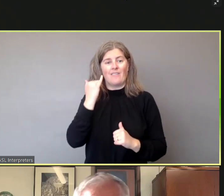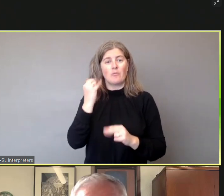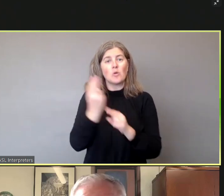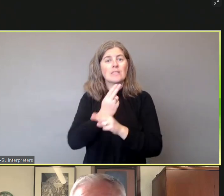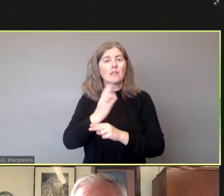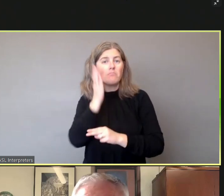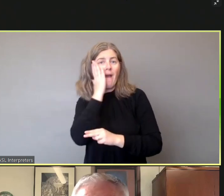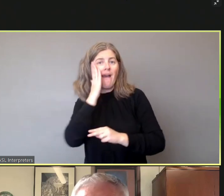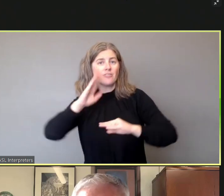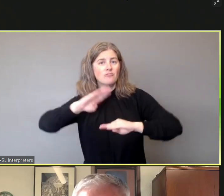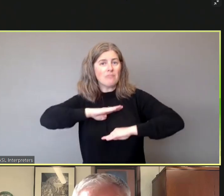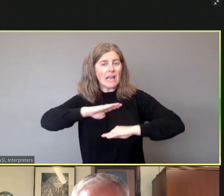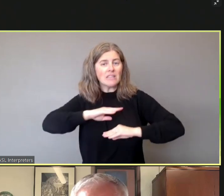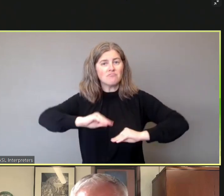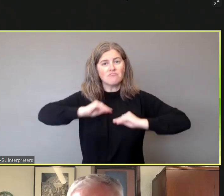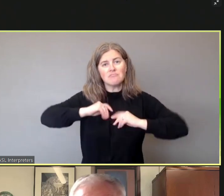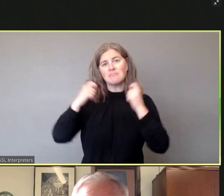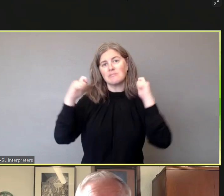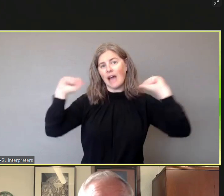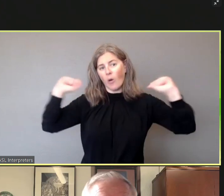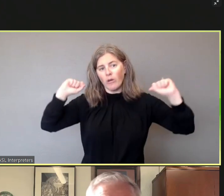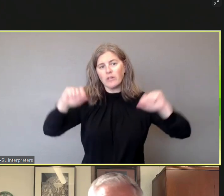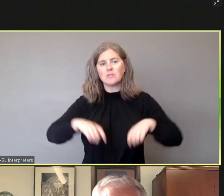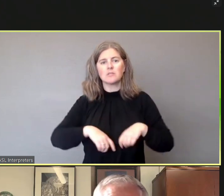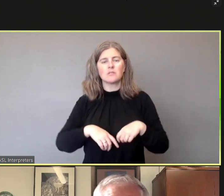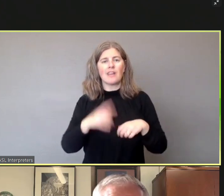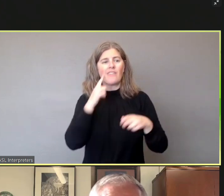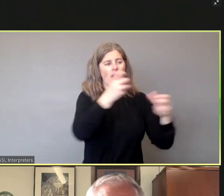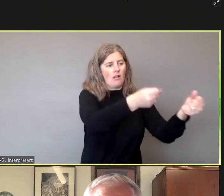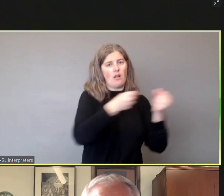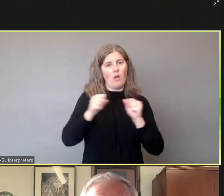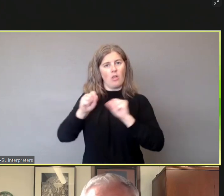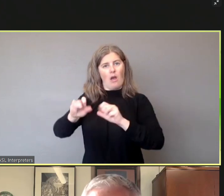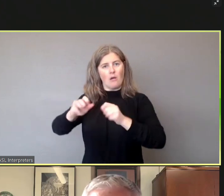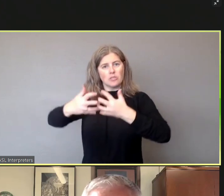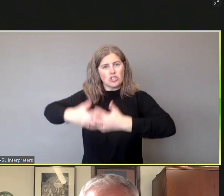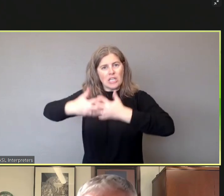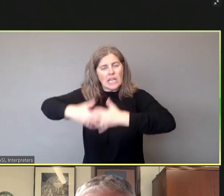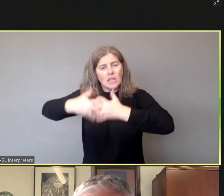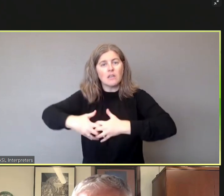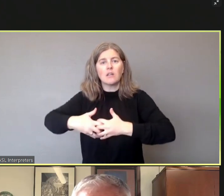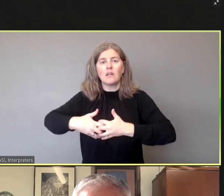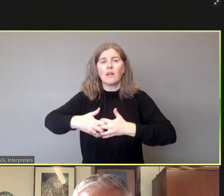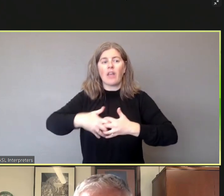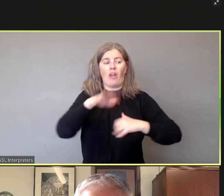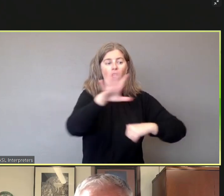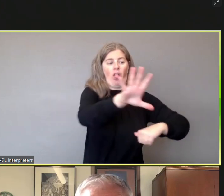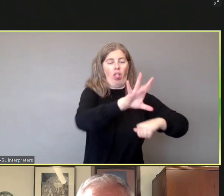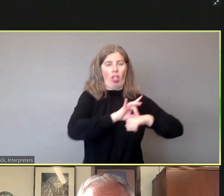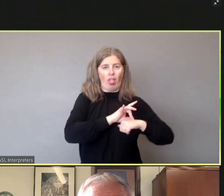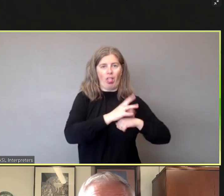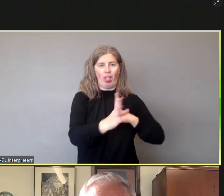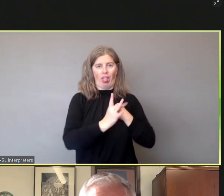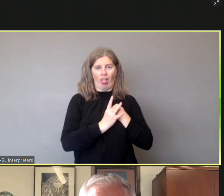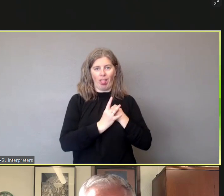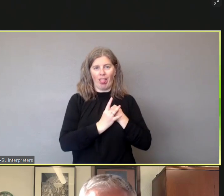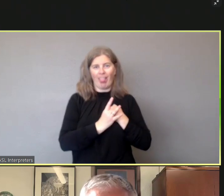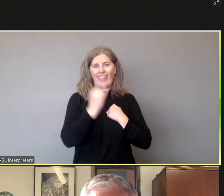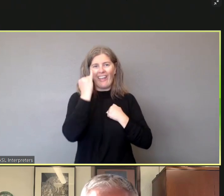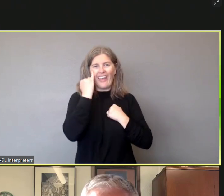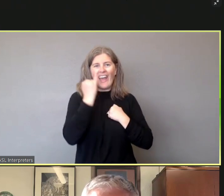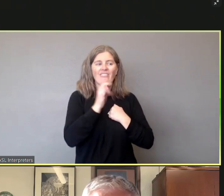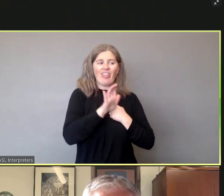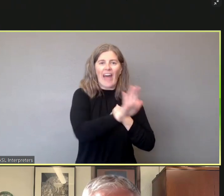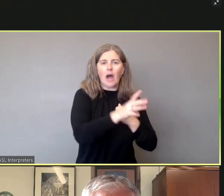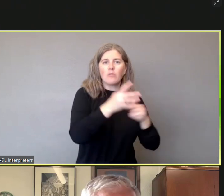bedding, sheets, even putting them in the washing machine, you could potentially contract it if there's secretions there